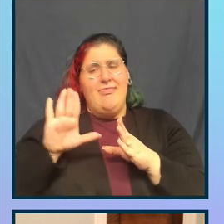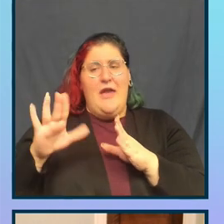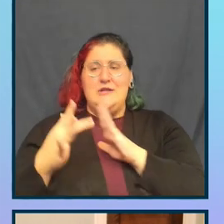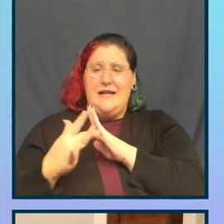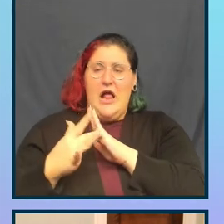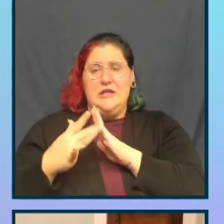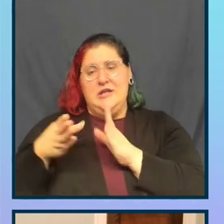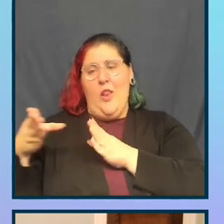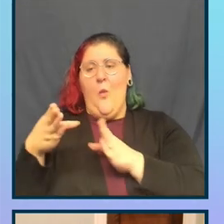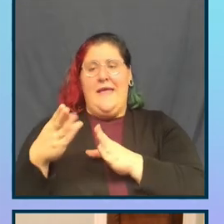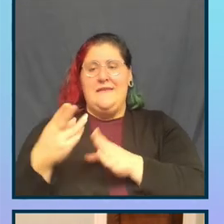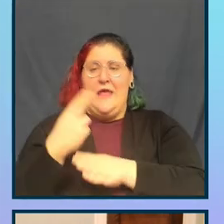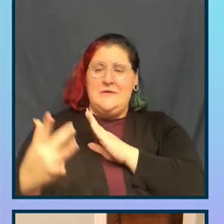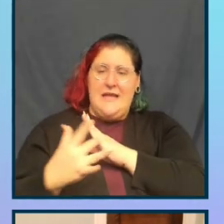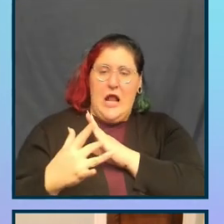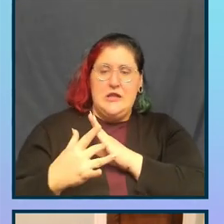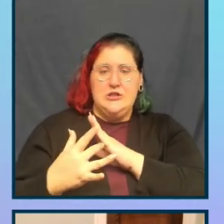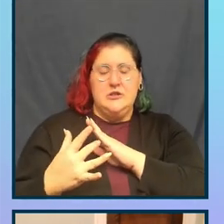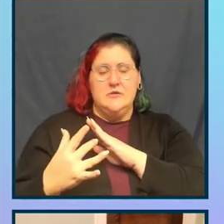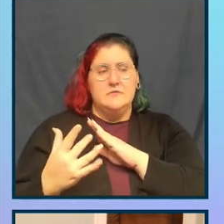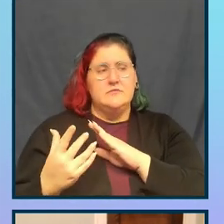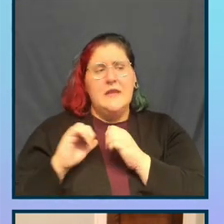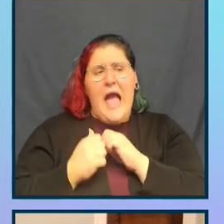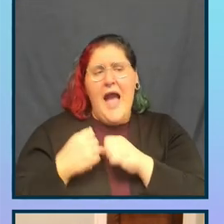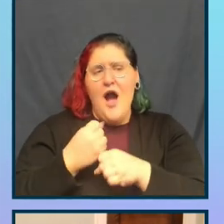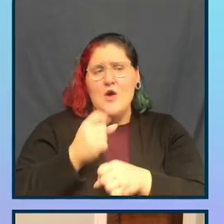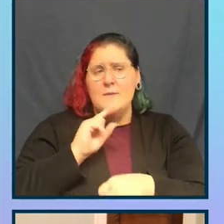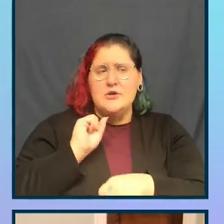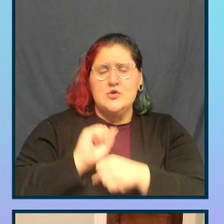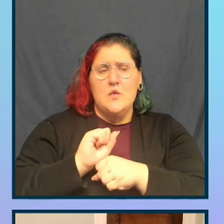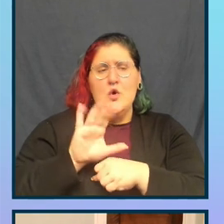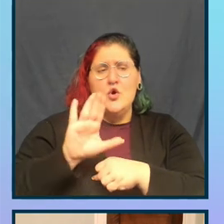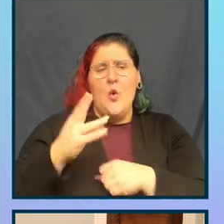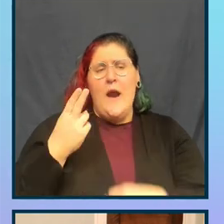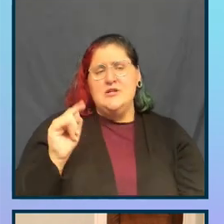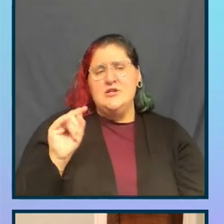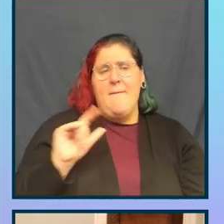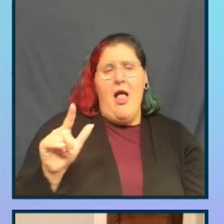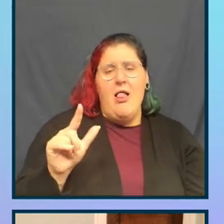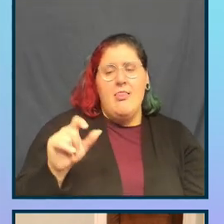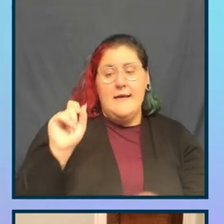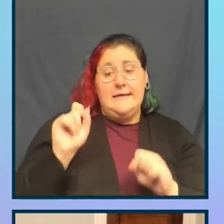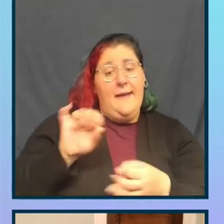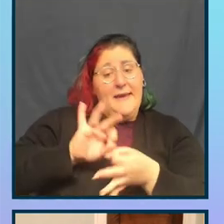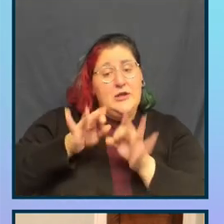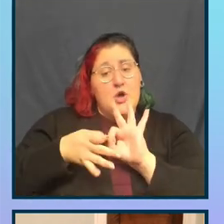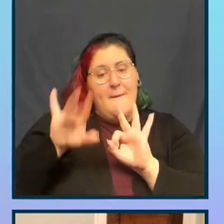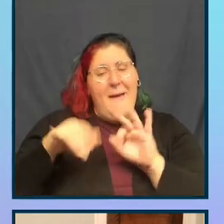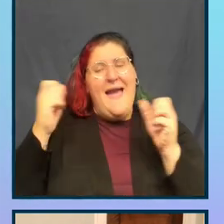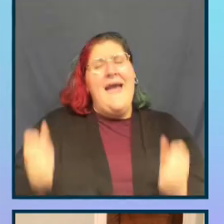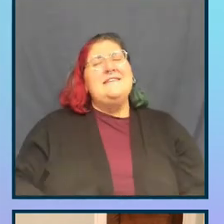using. So how do you make sure your HTML can be interpreted by as many user agents